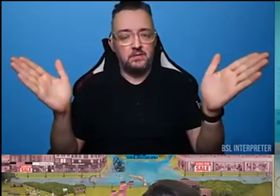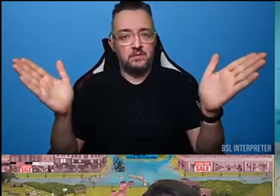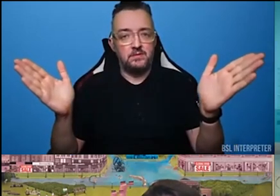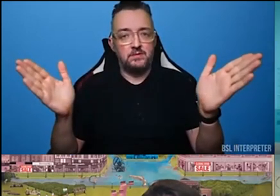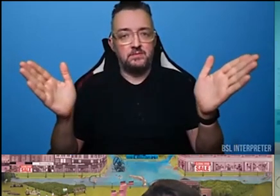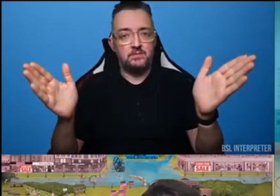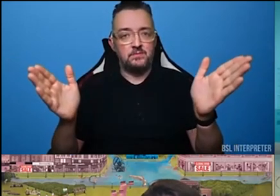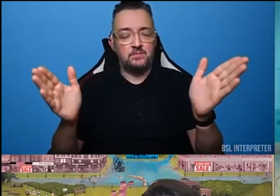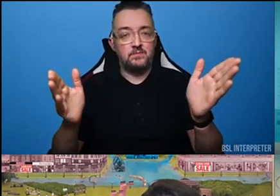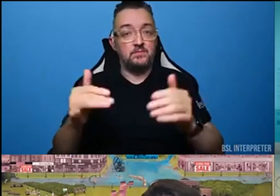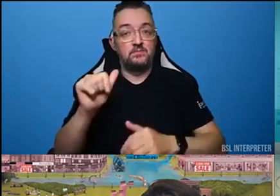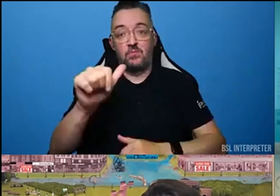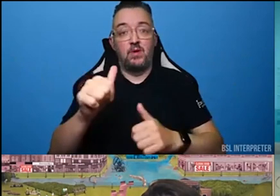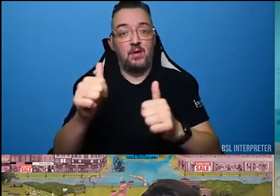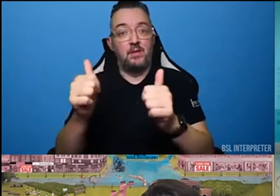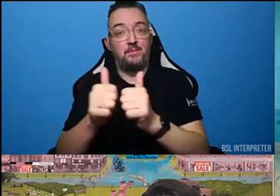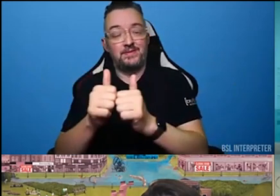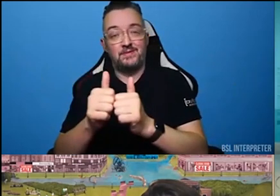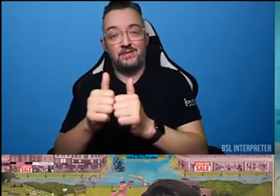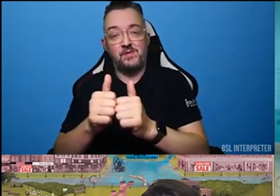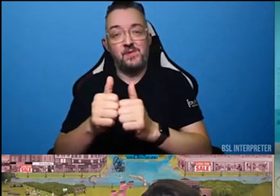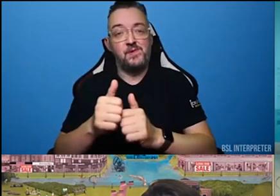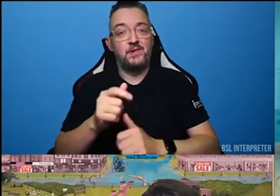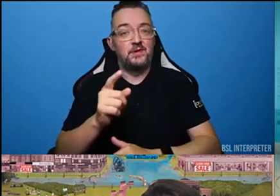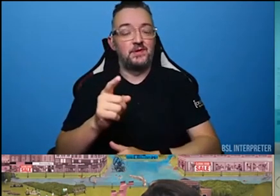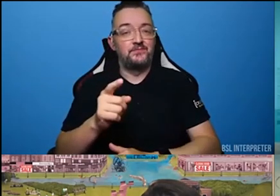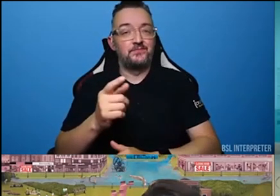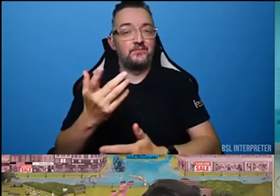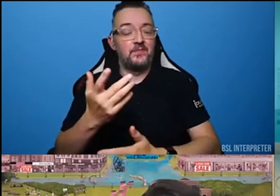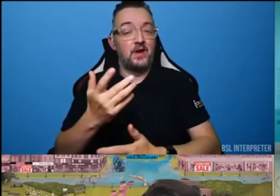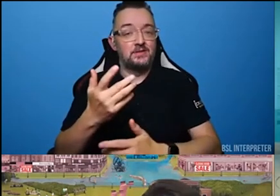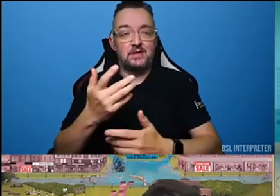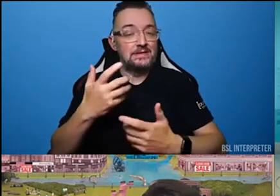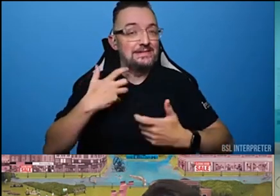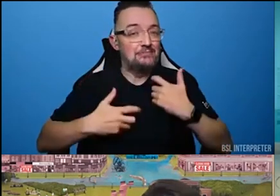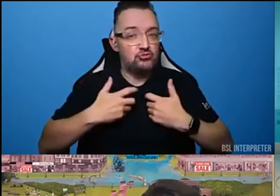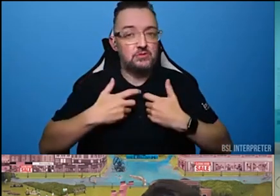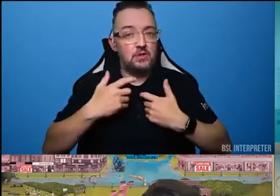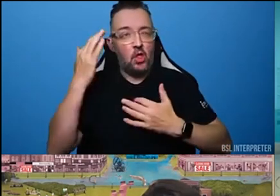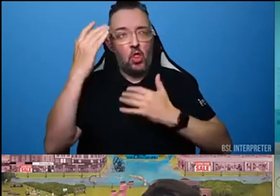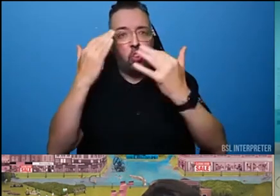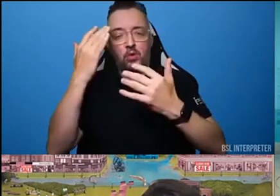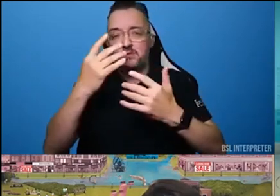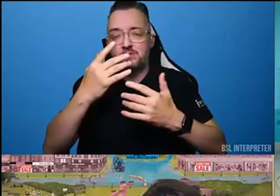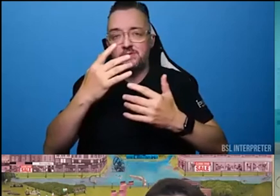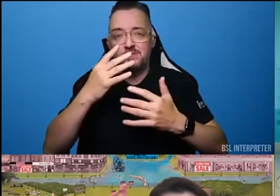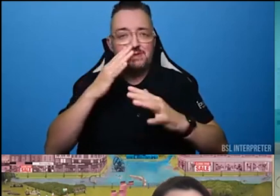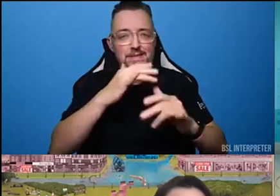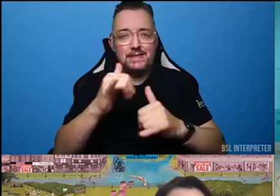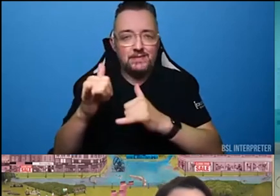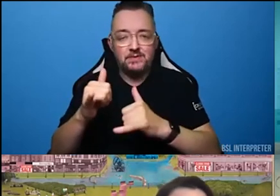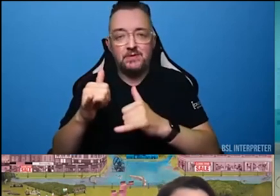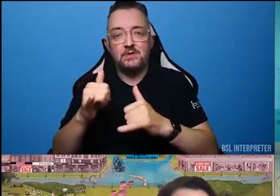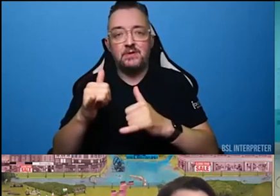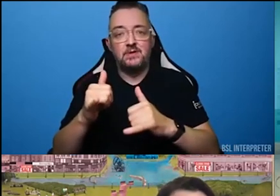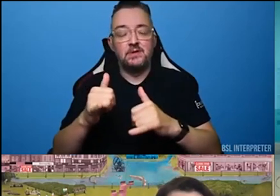the body of yours. That would be quite a radical thought experiment, but just try to do this kind of thought